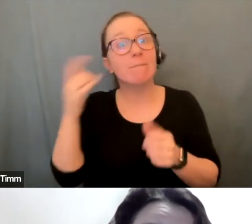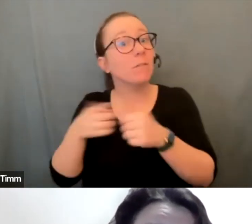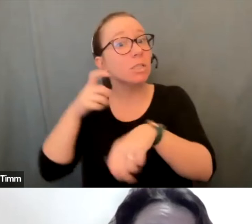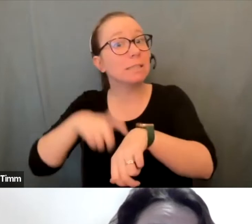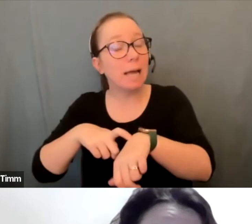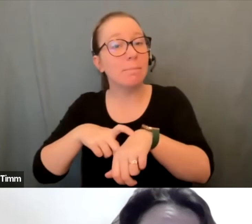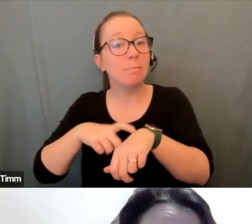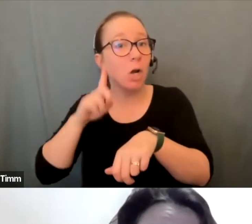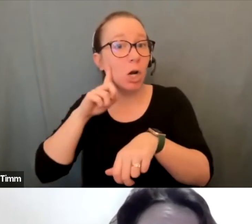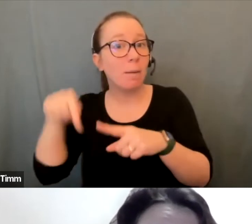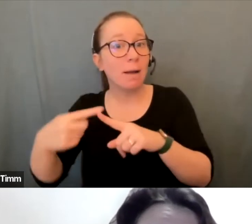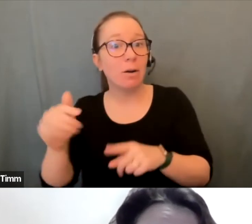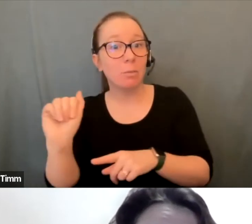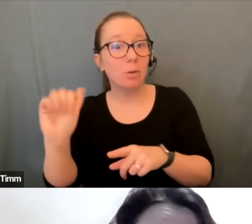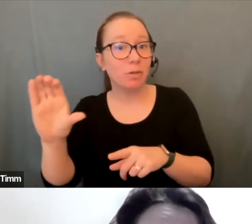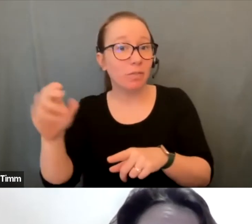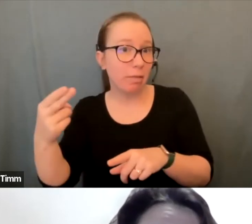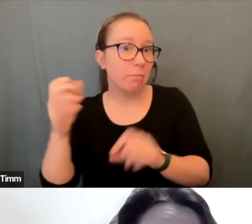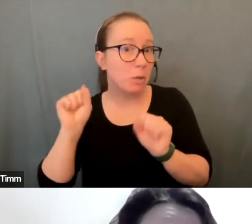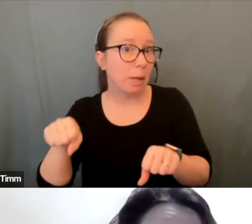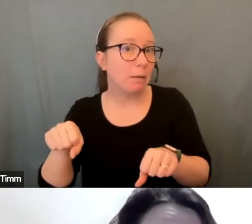that would be another question.